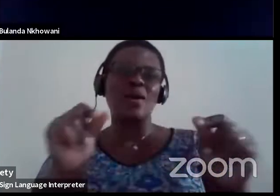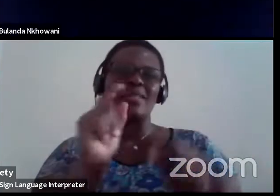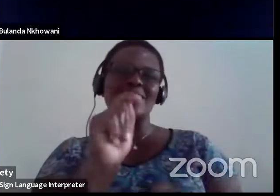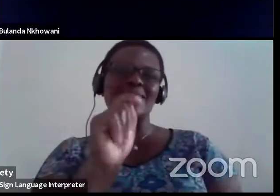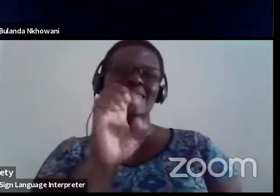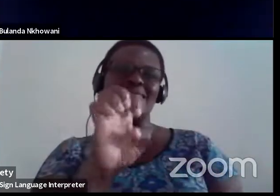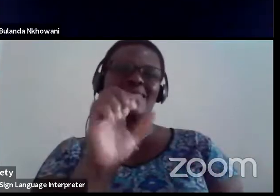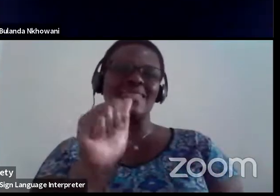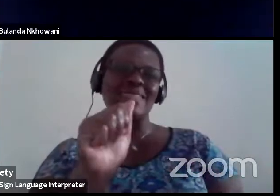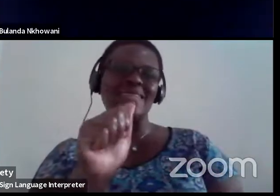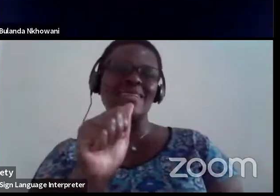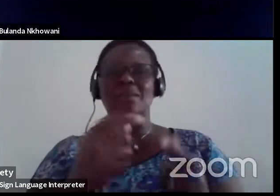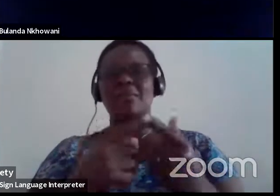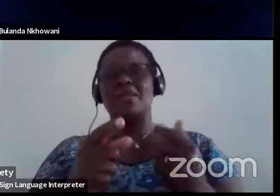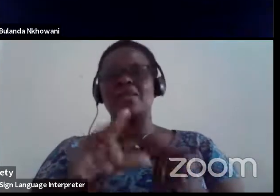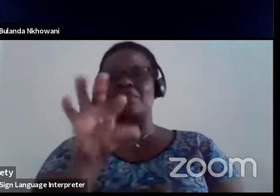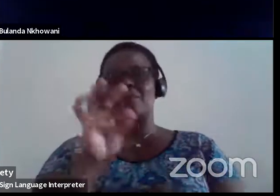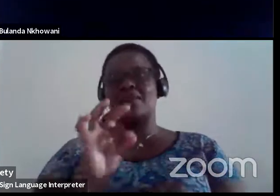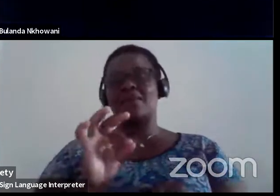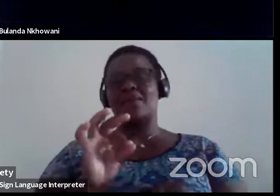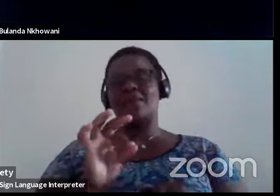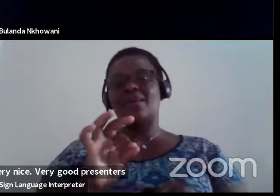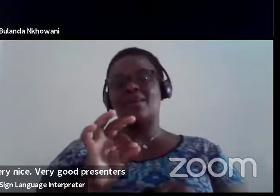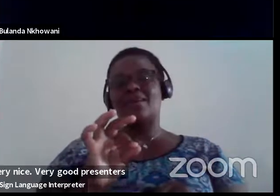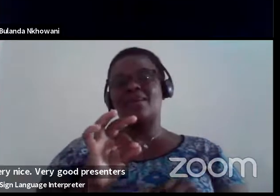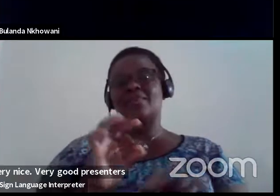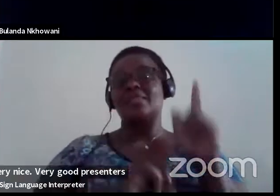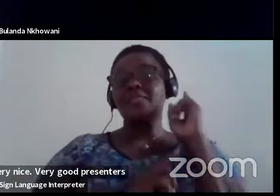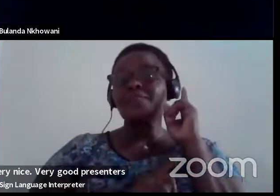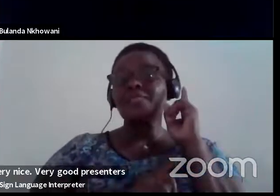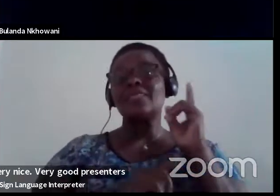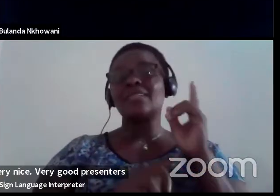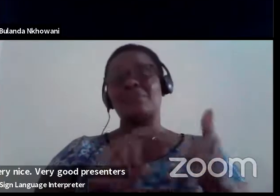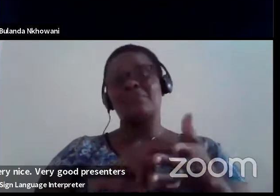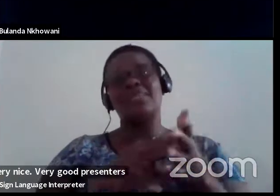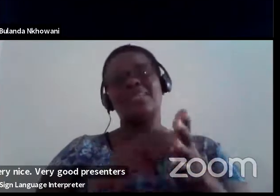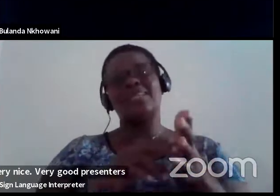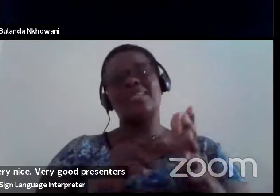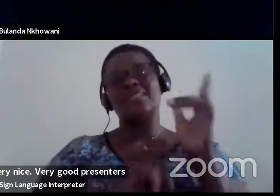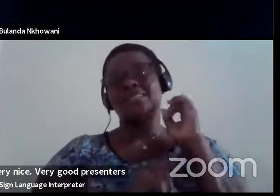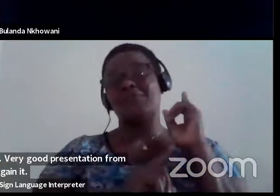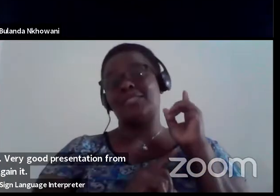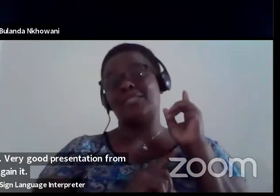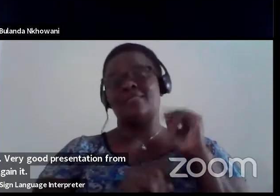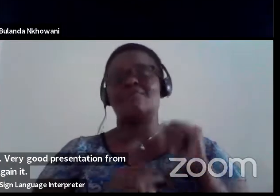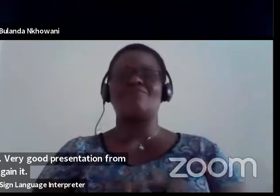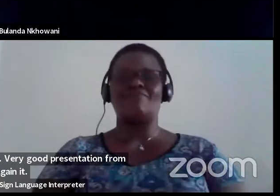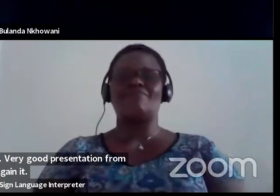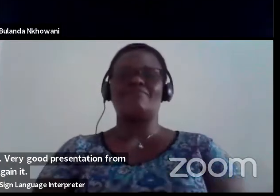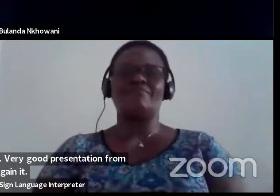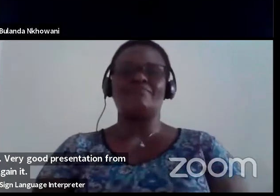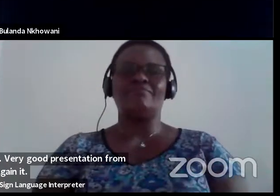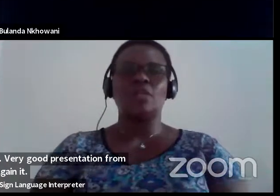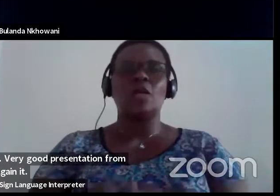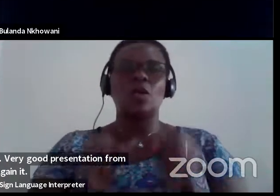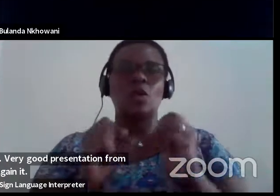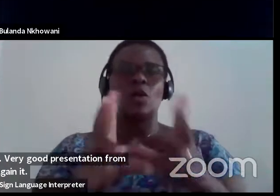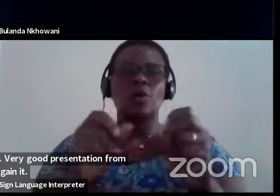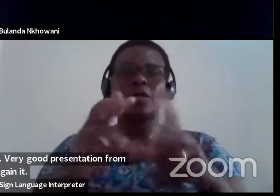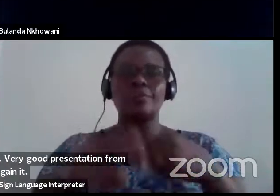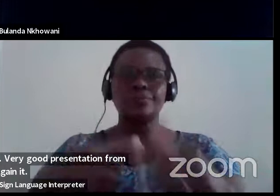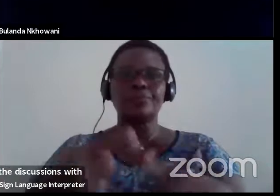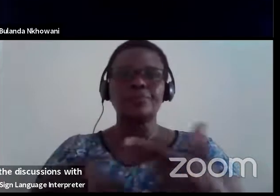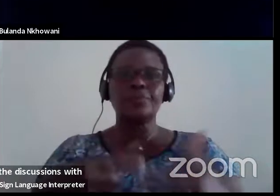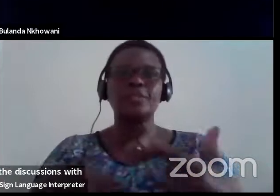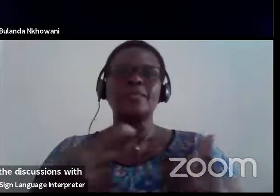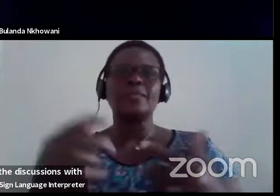safety. Very nice. Very good presentation from there, Ganet. Yes, so I will proceed the discussions